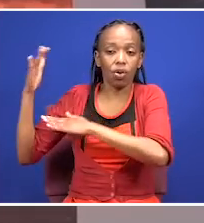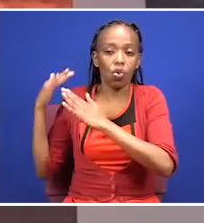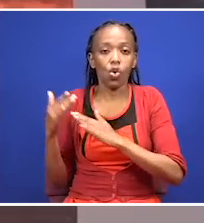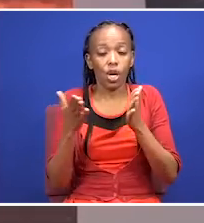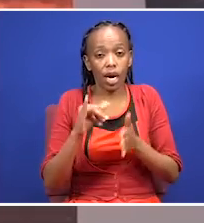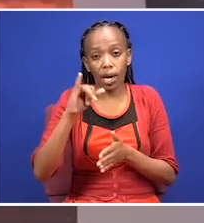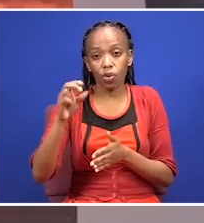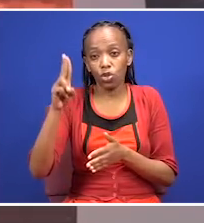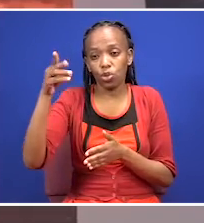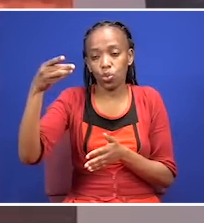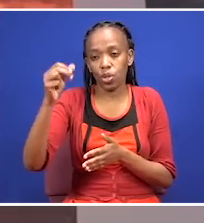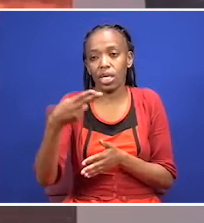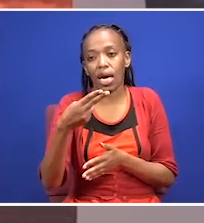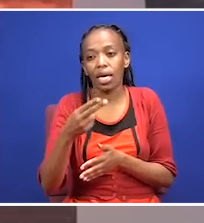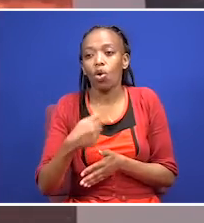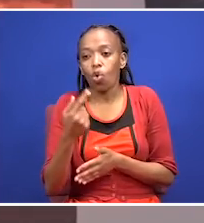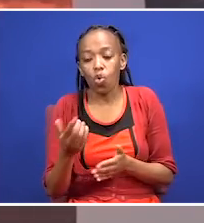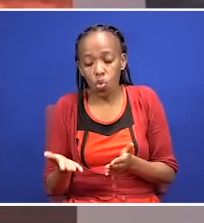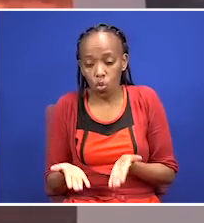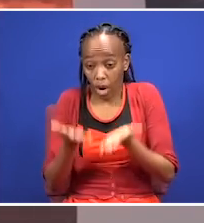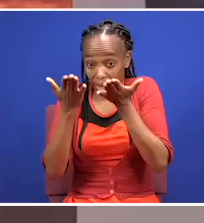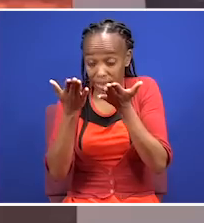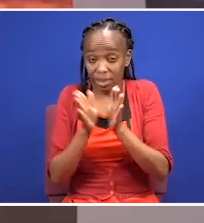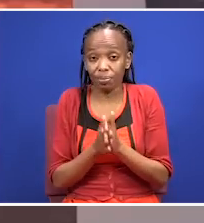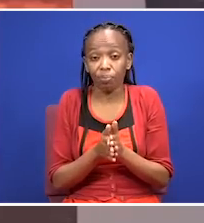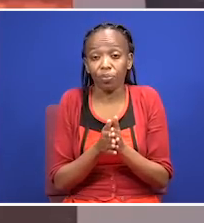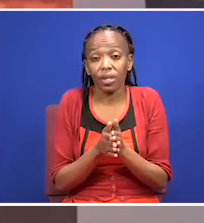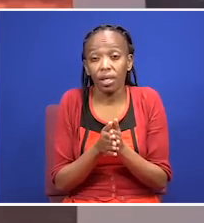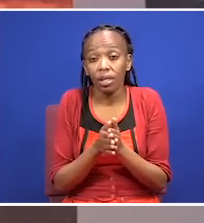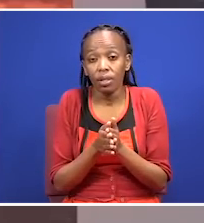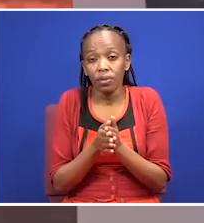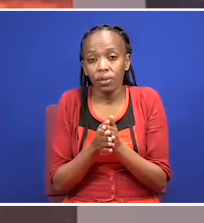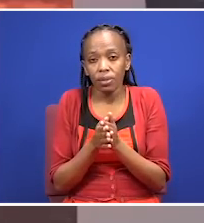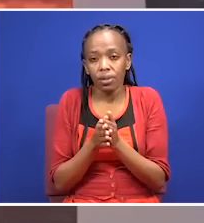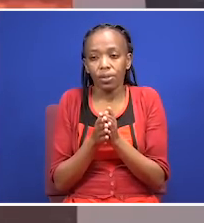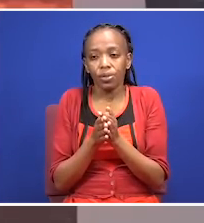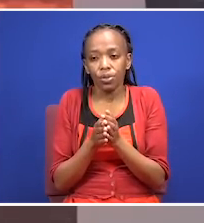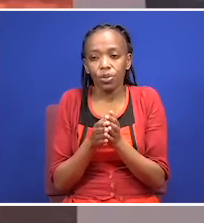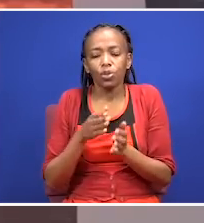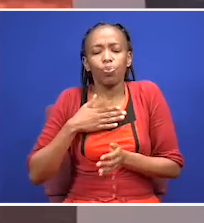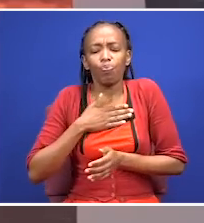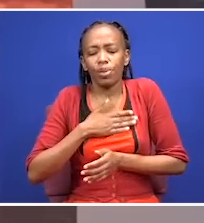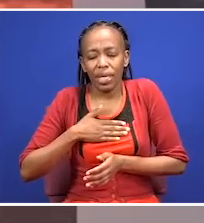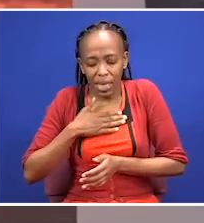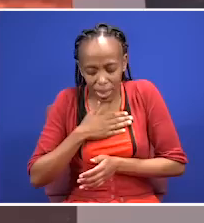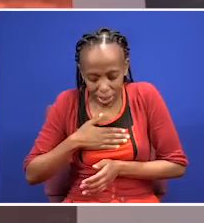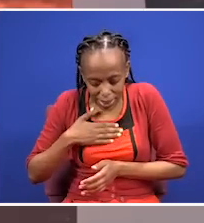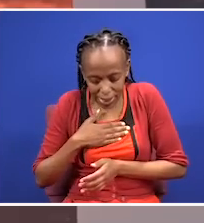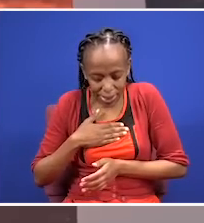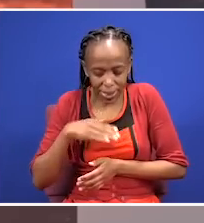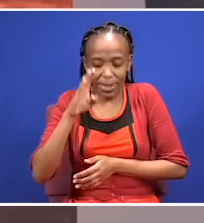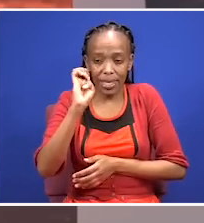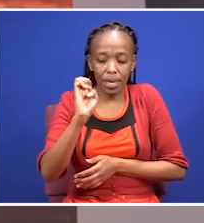so judah of all the brothers is the one who rises up to the occasion actually to plead benjamin's release